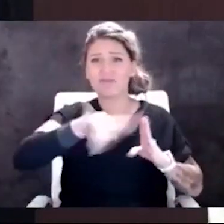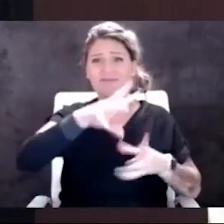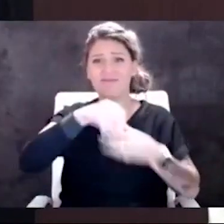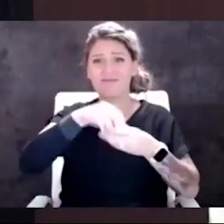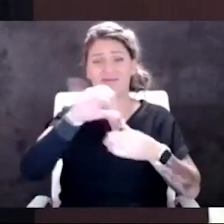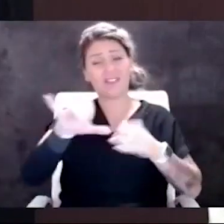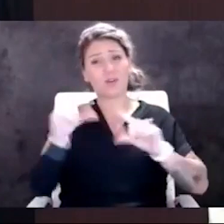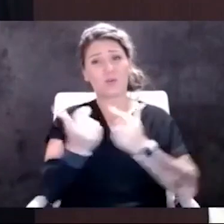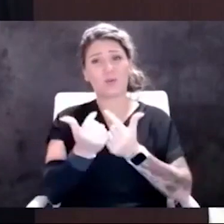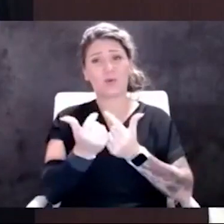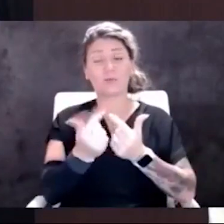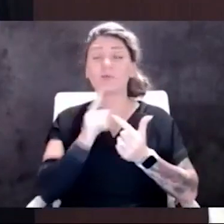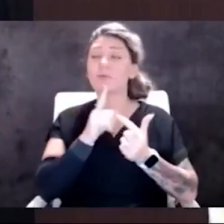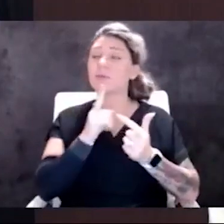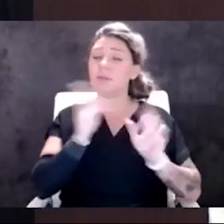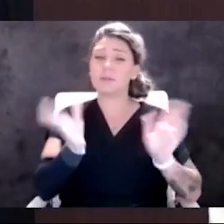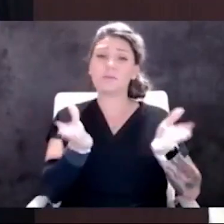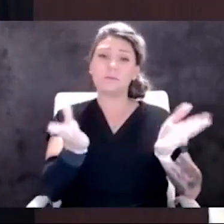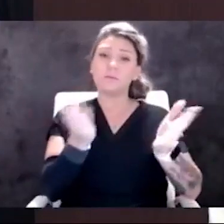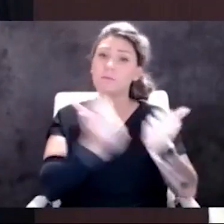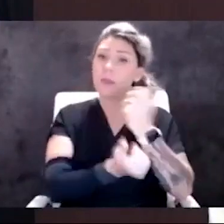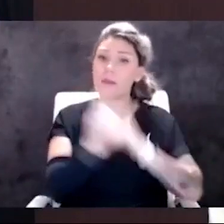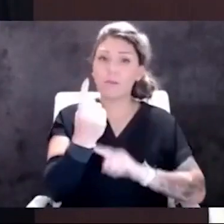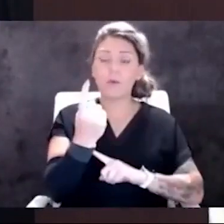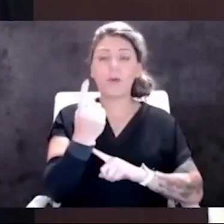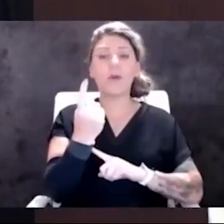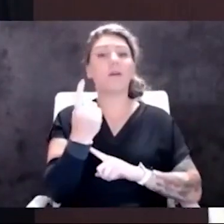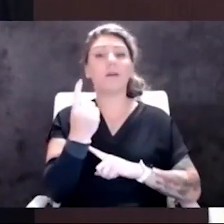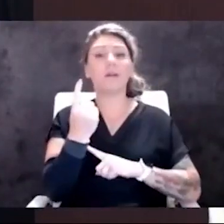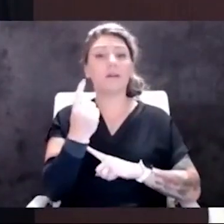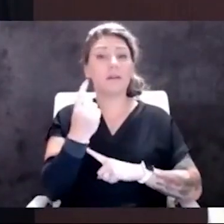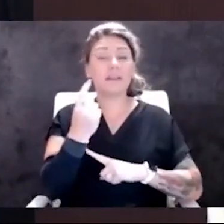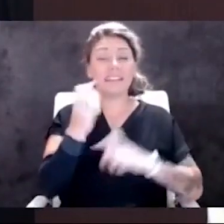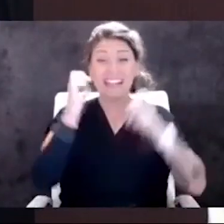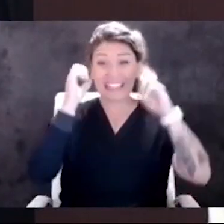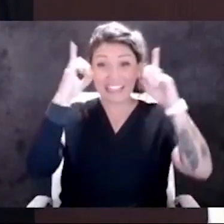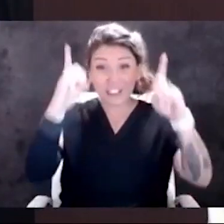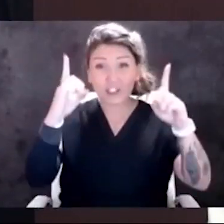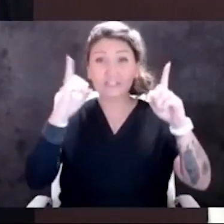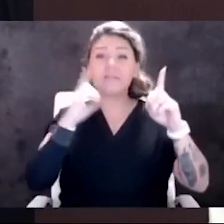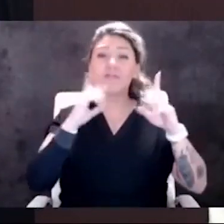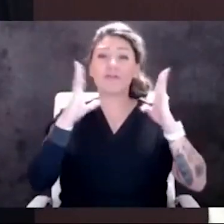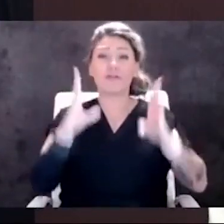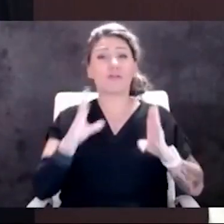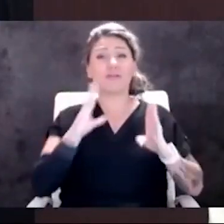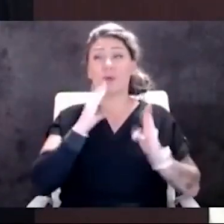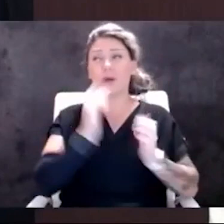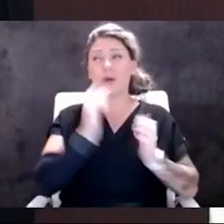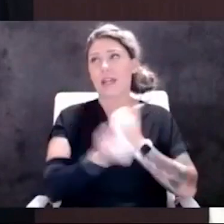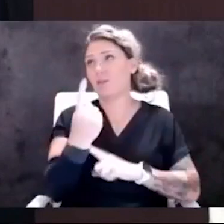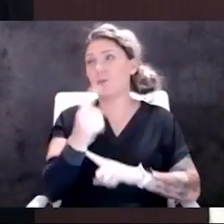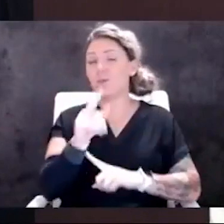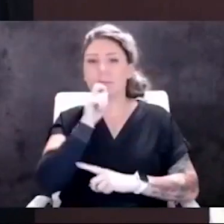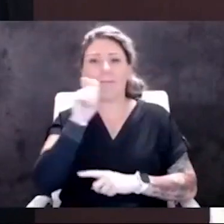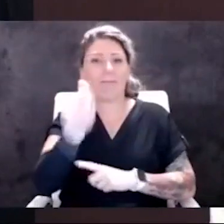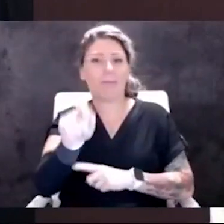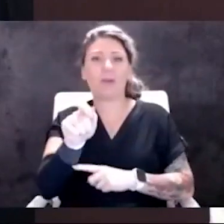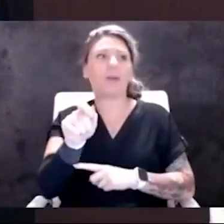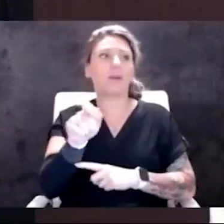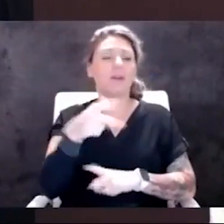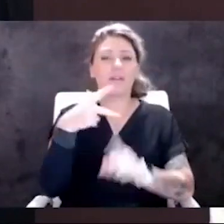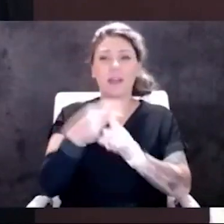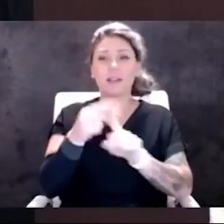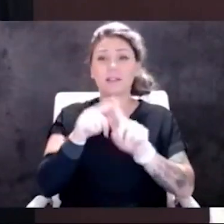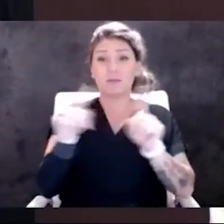would encourage everybody who's in an educating role, and everybody, period, really, to be vaccinated, but our frontline teachers